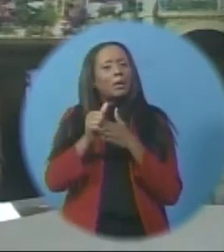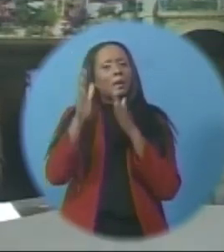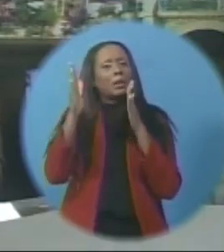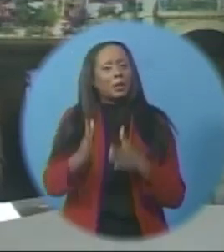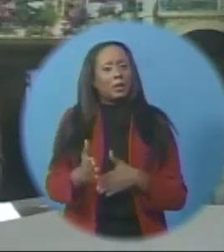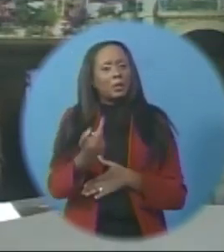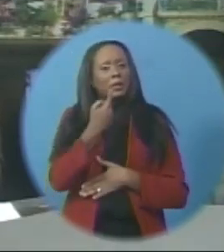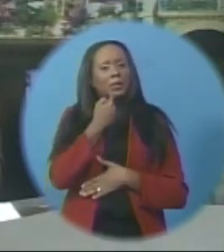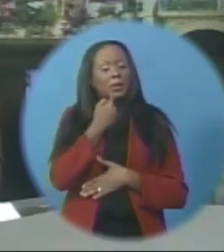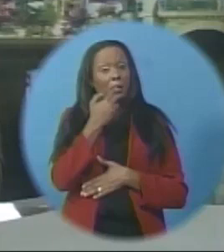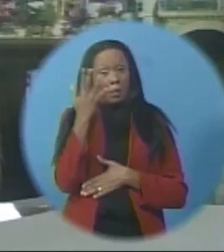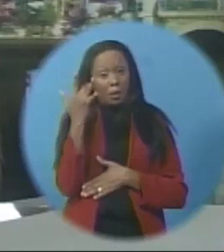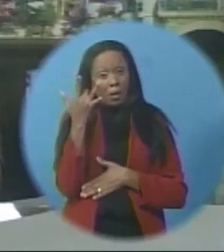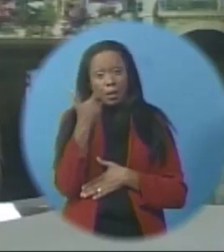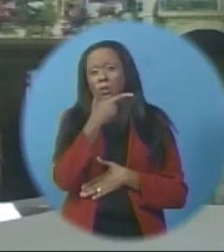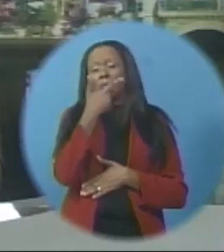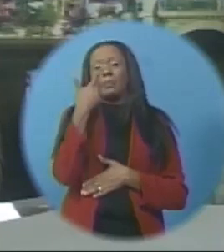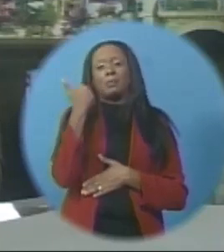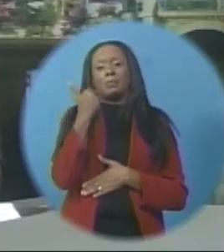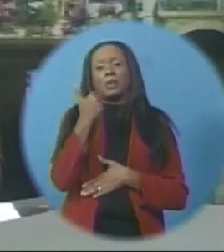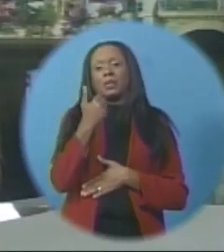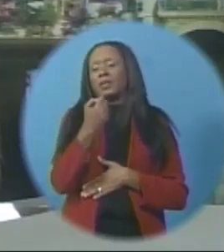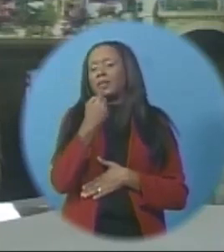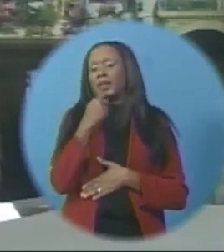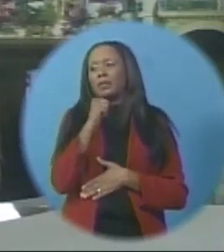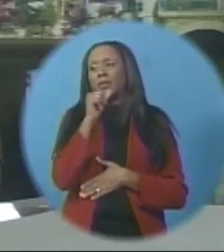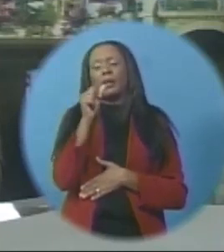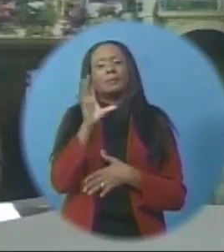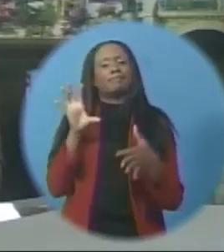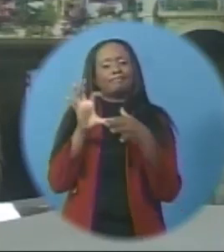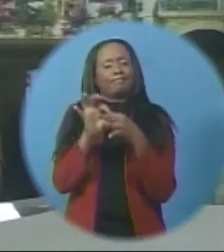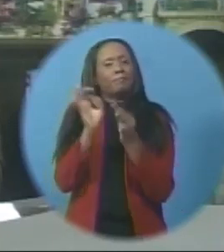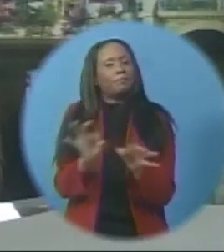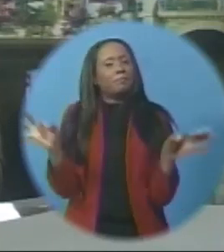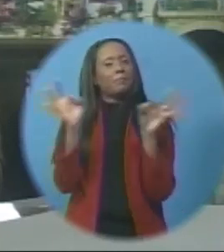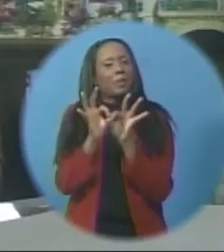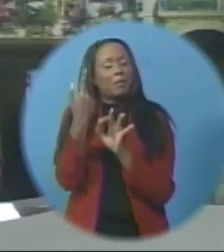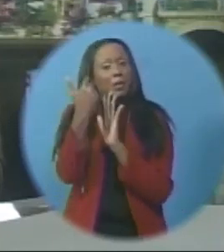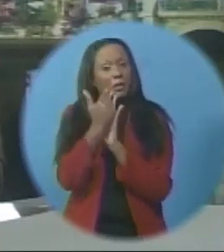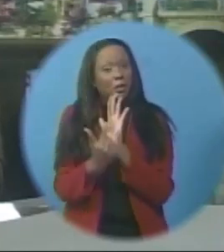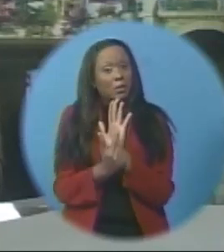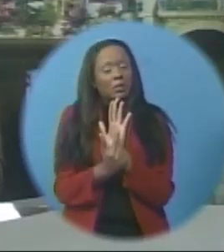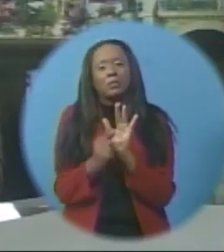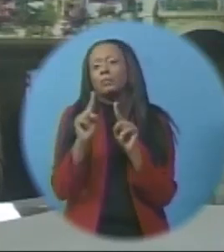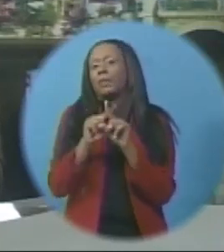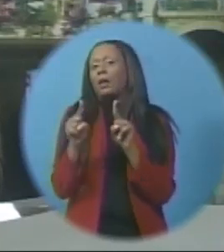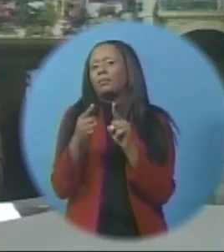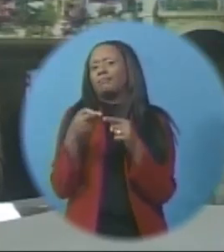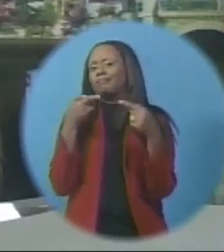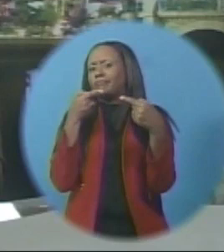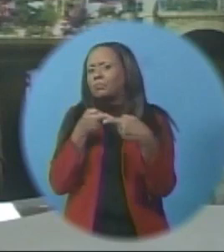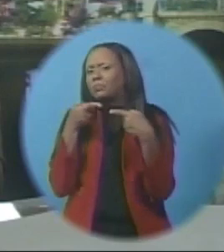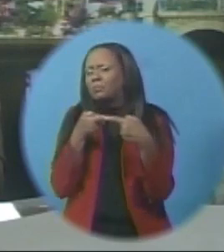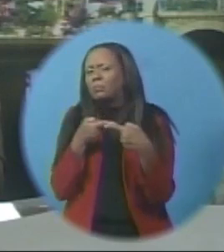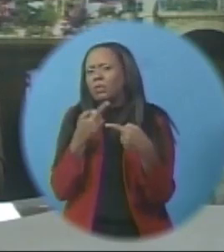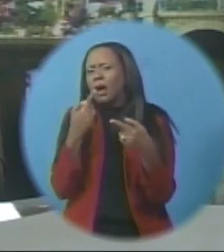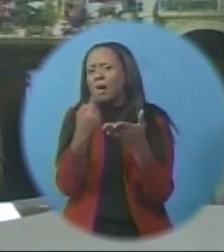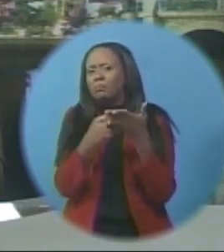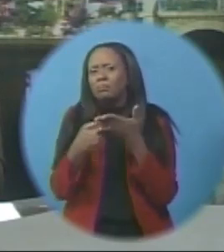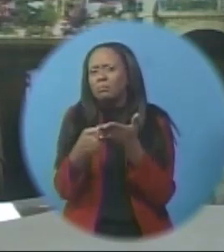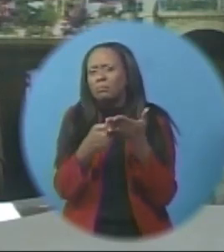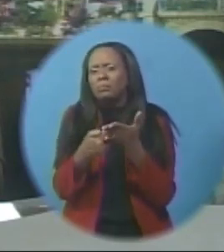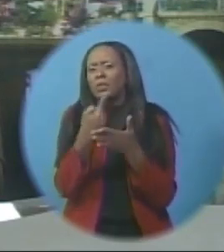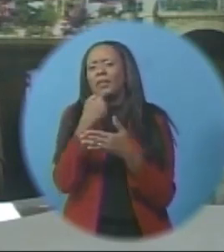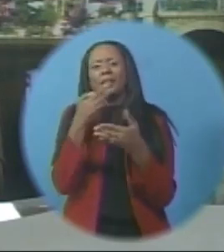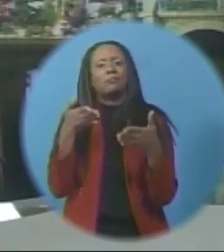Steele, on the grounds that Burke's contribution was not relevant to the legislation. Burke, however, argued against the move, but Humphrey